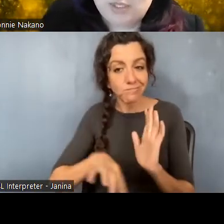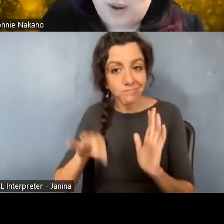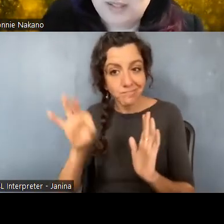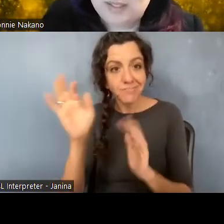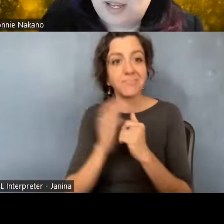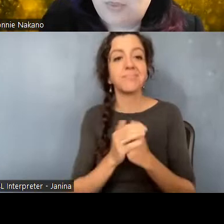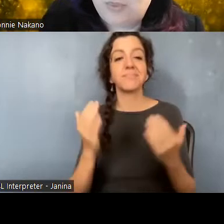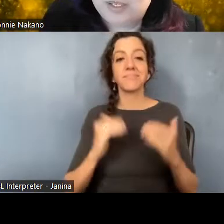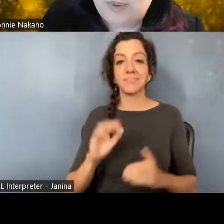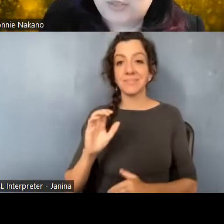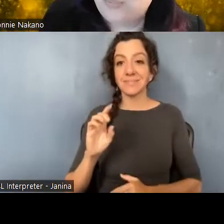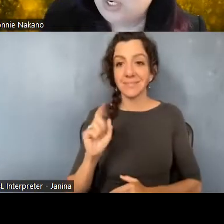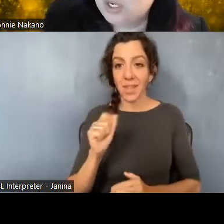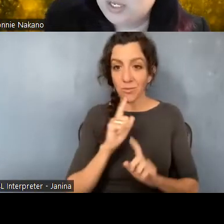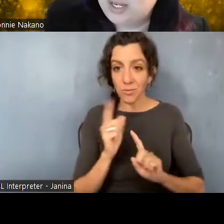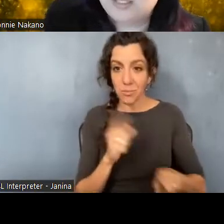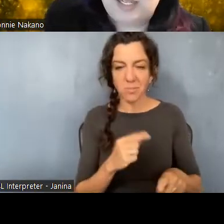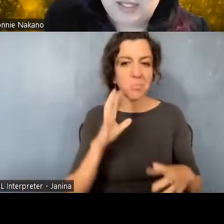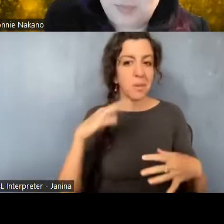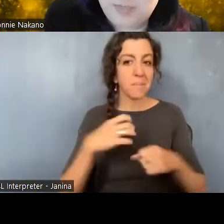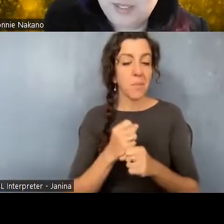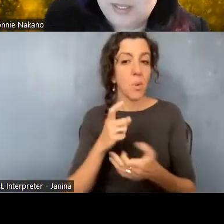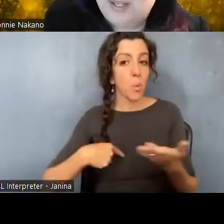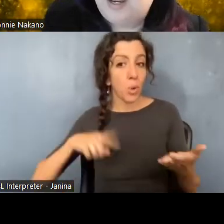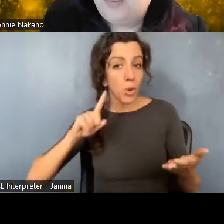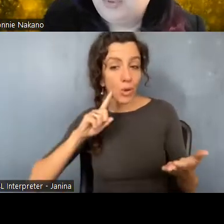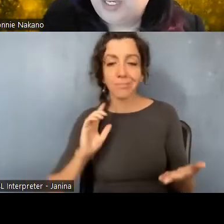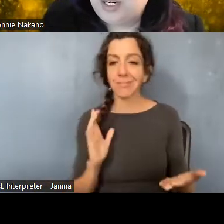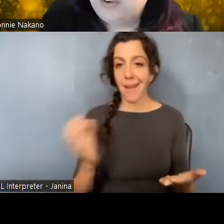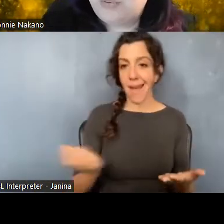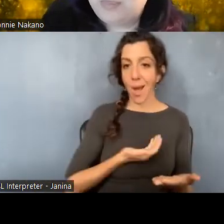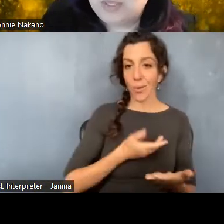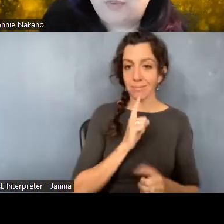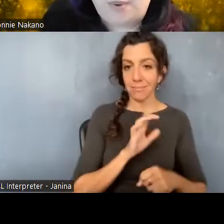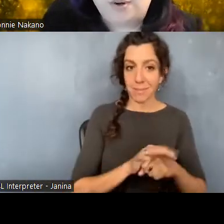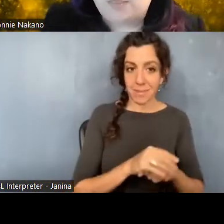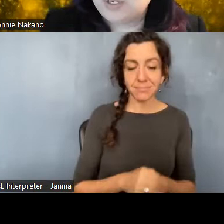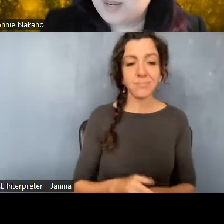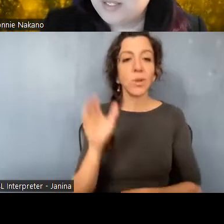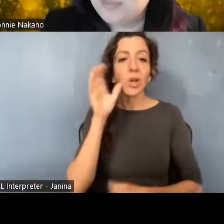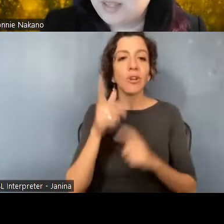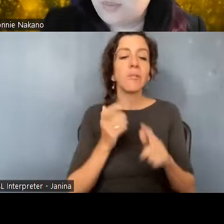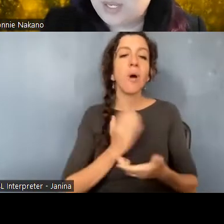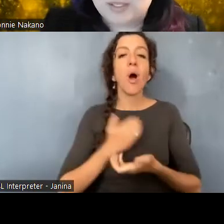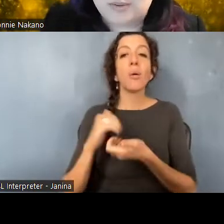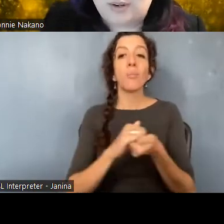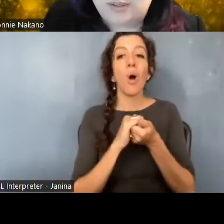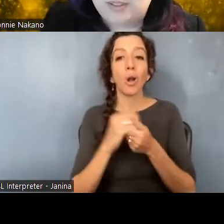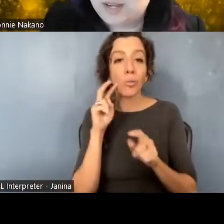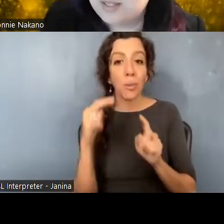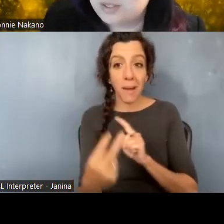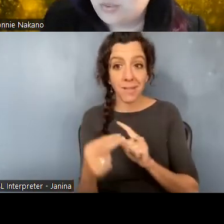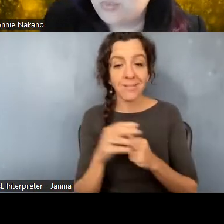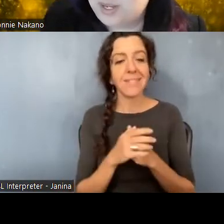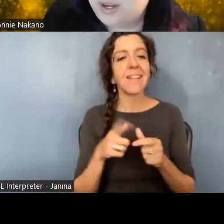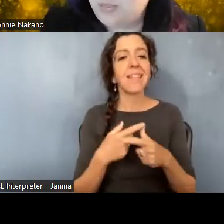CDA response. We want to summarize what we heard and CDA's commitment. We'll hear from some of our partner perspectives, and then we can